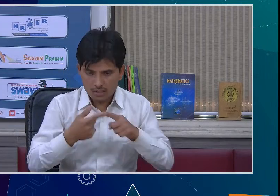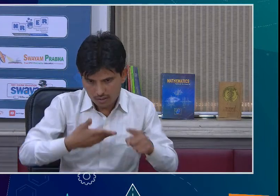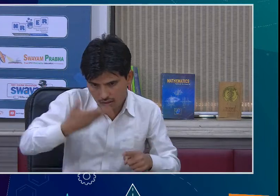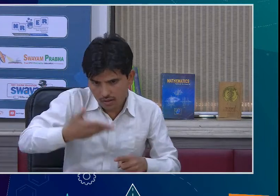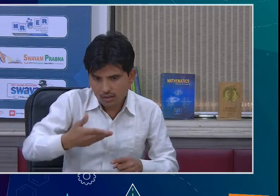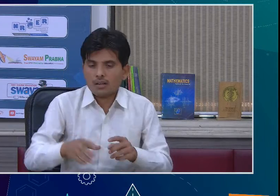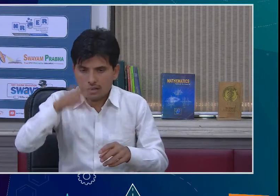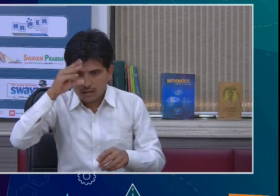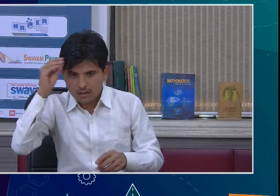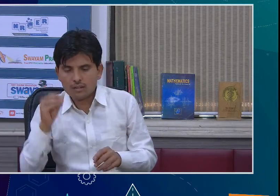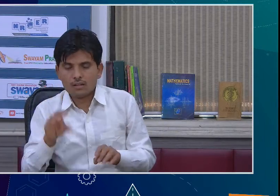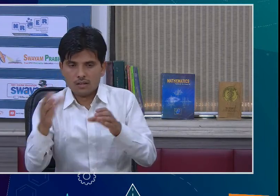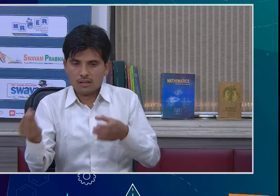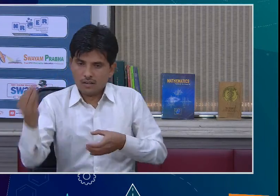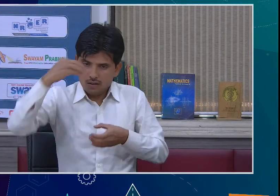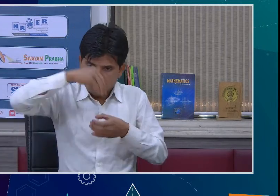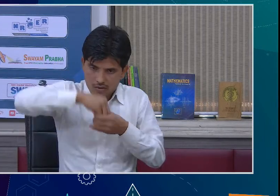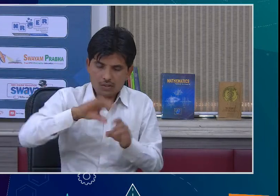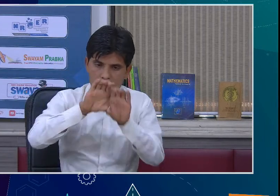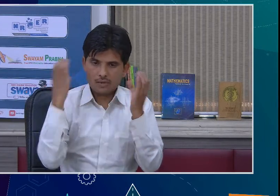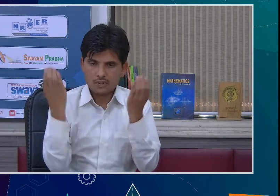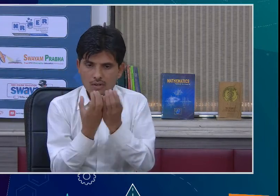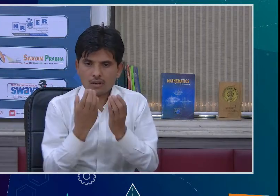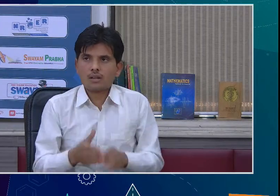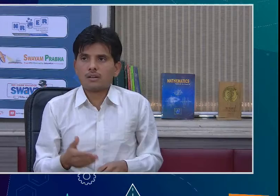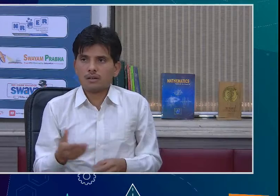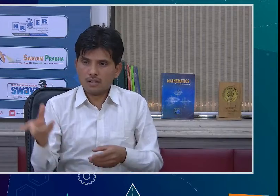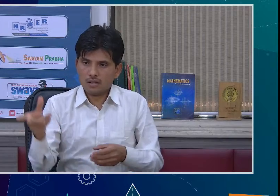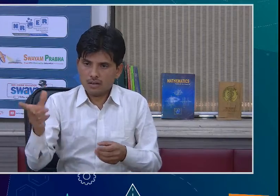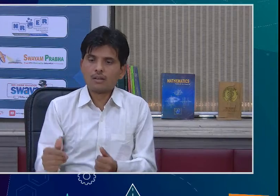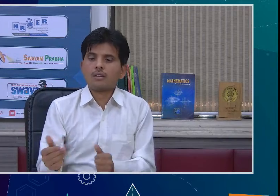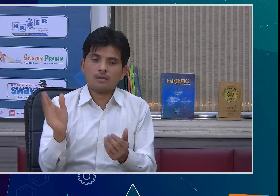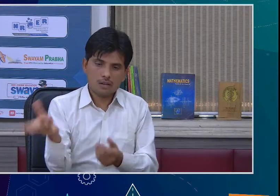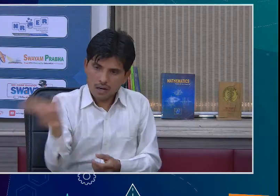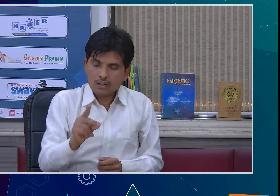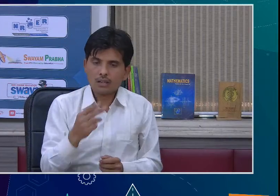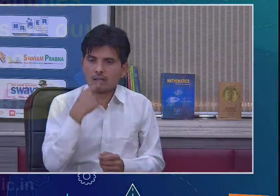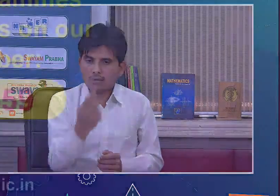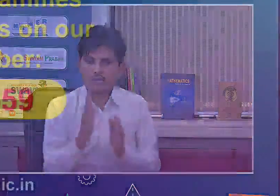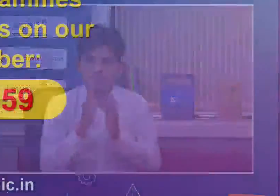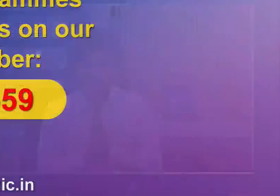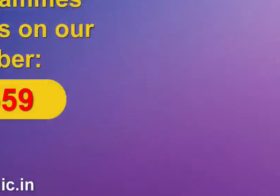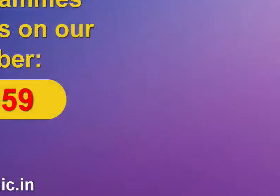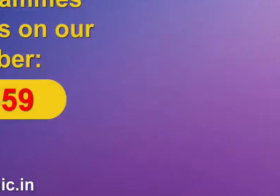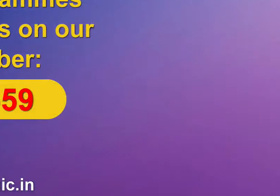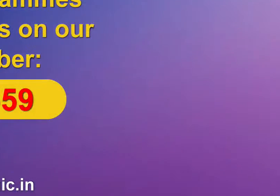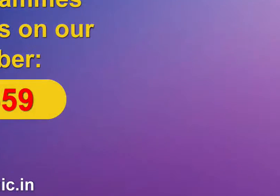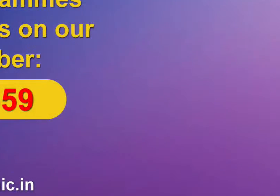Interventions for Inclusive Classrooms. Stay connected to NCRT. We'll be back with our upcoming sessions. Namaskar.